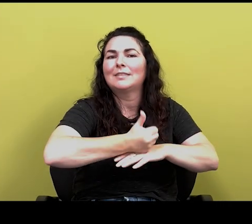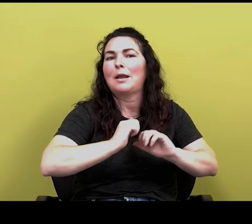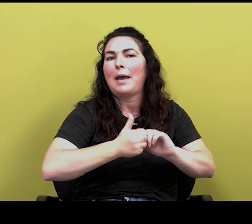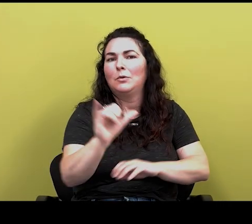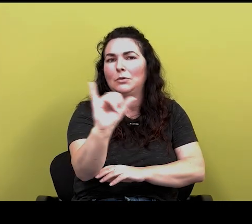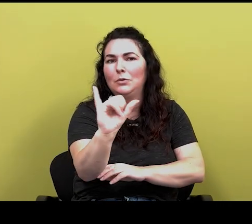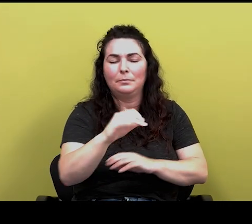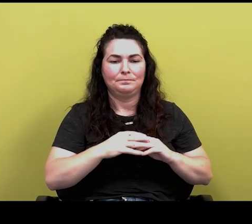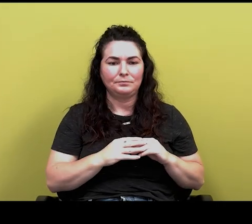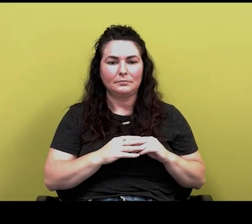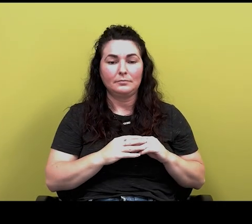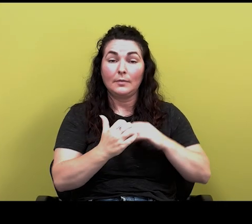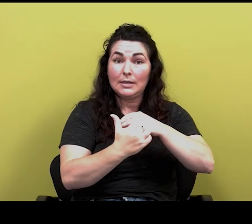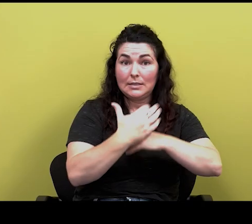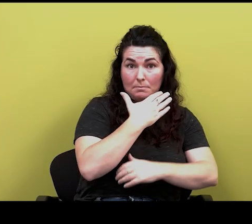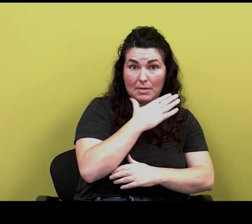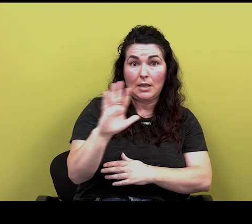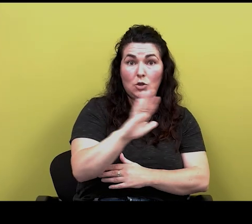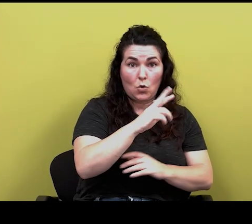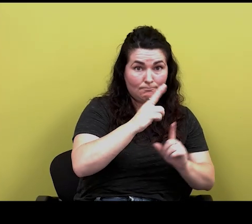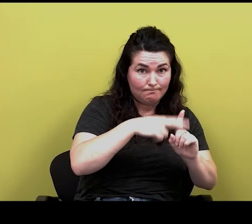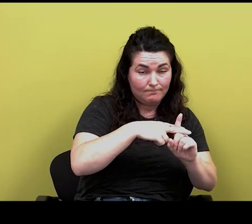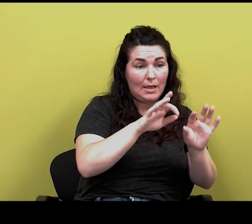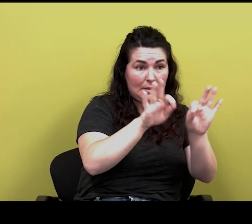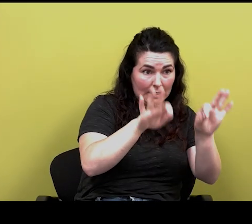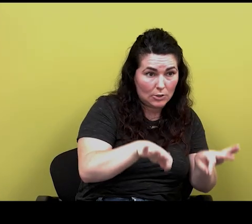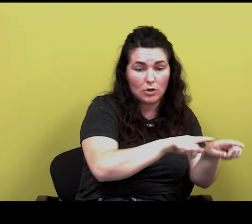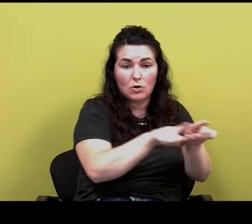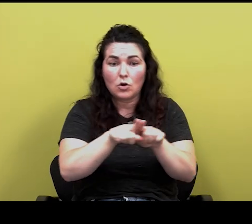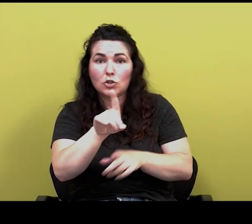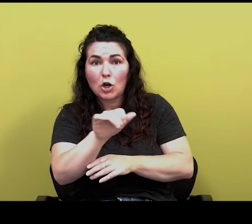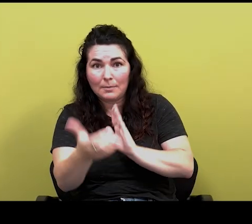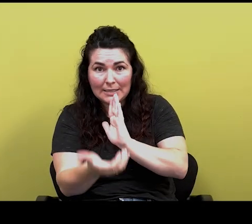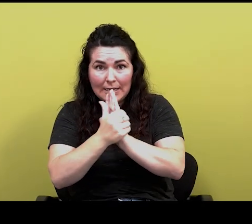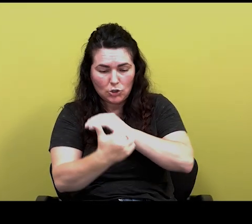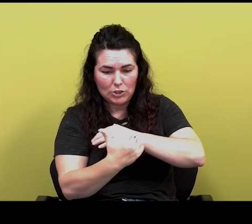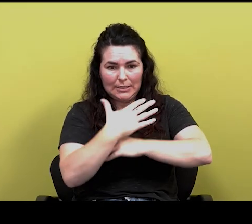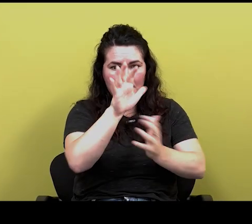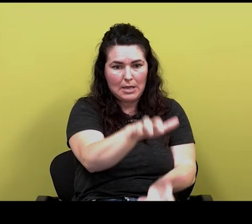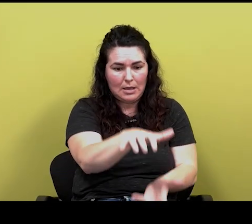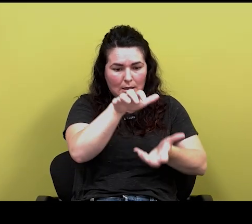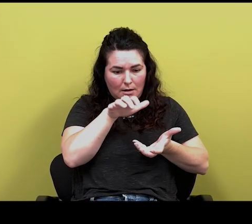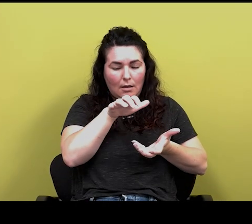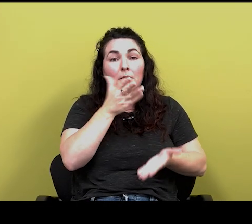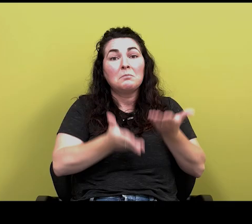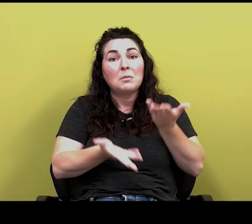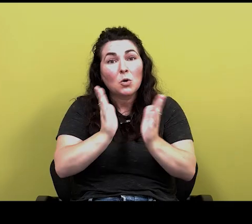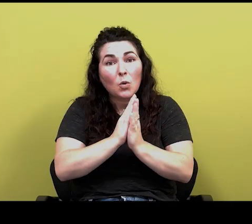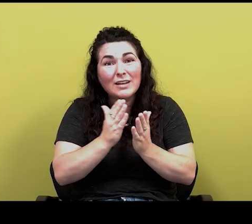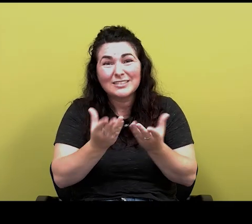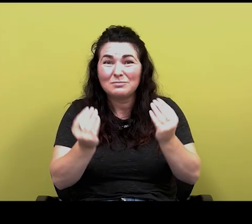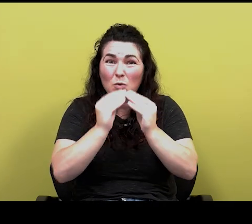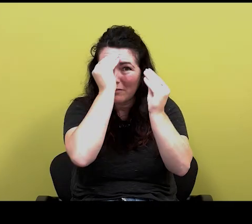Alternatively, if you submit your application and documentation, SLDS may require additional information. If this is required, you will also be notified